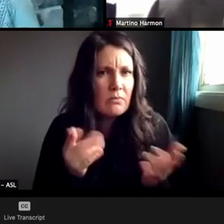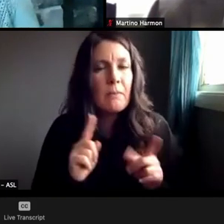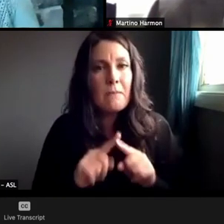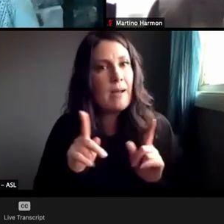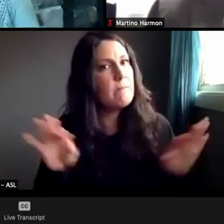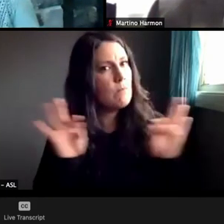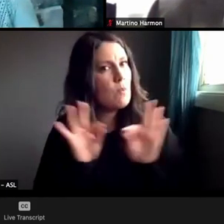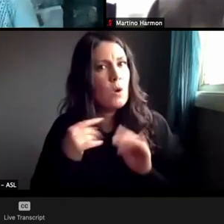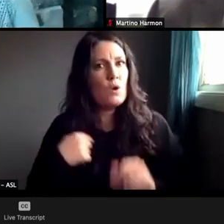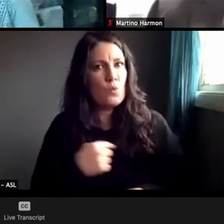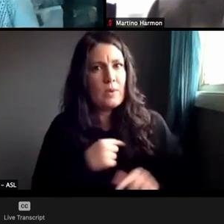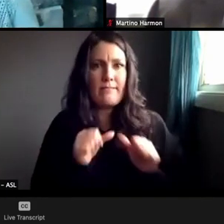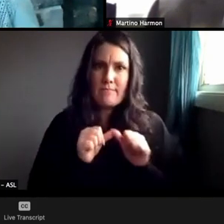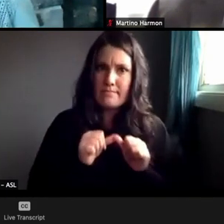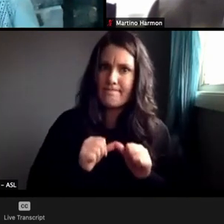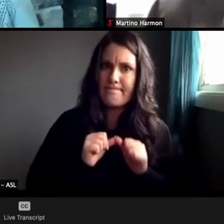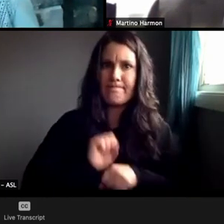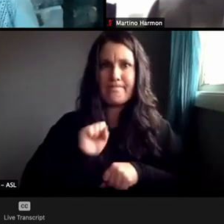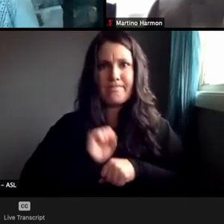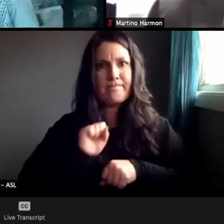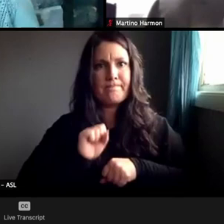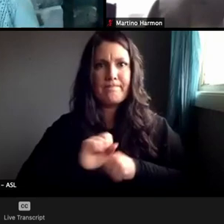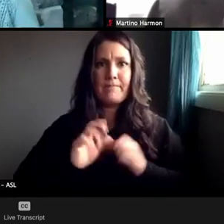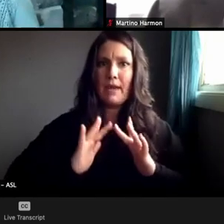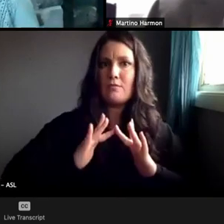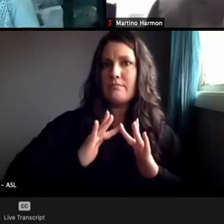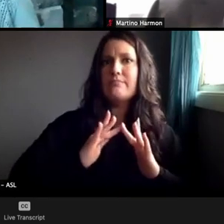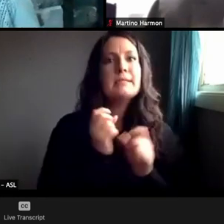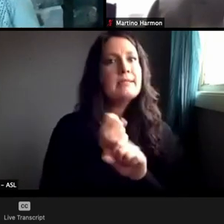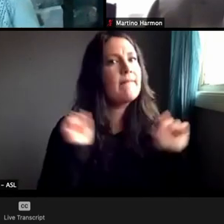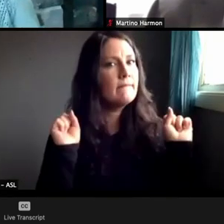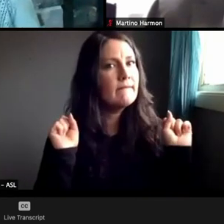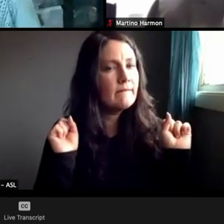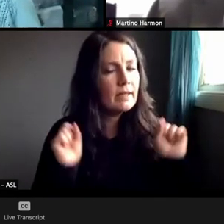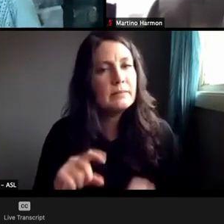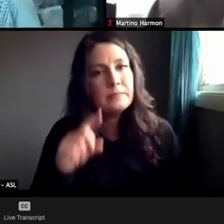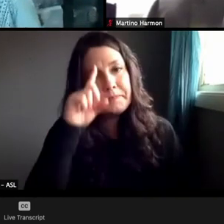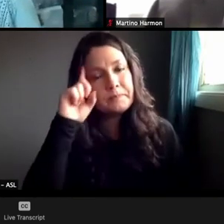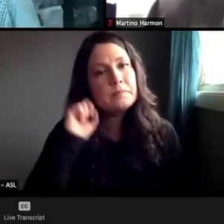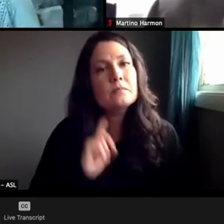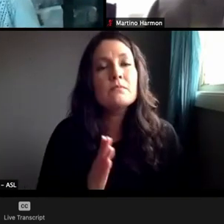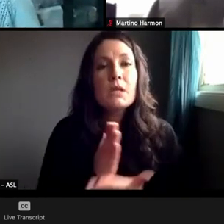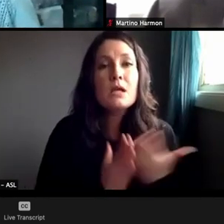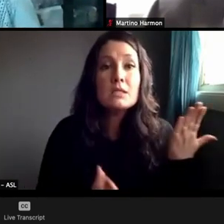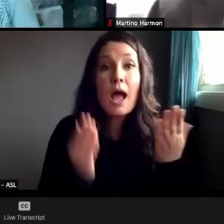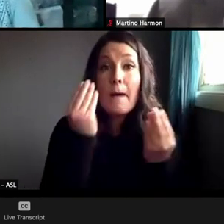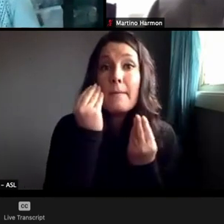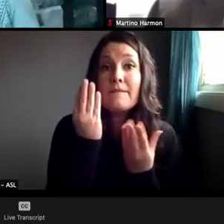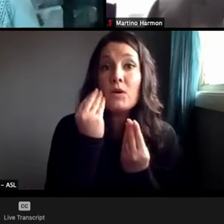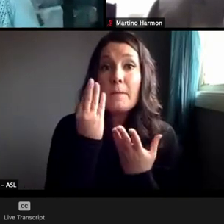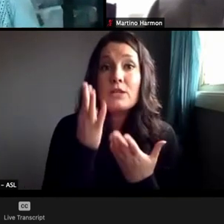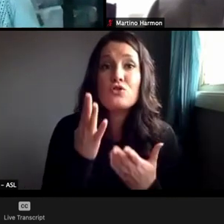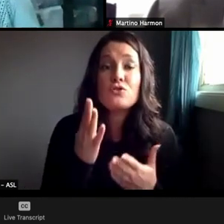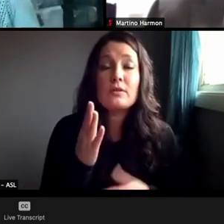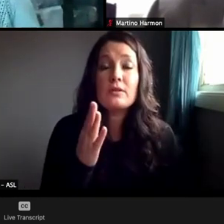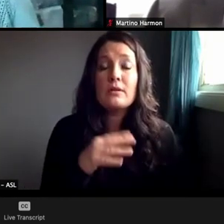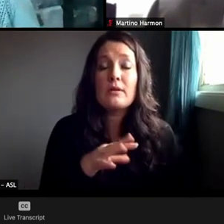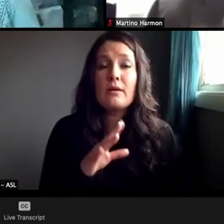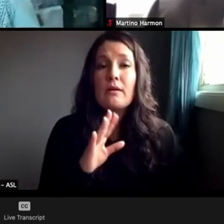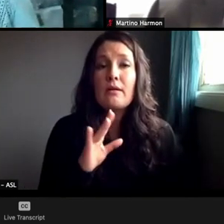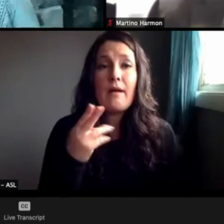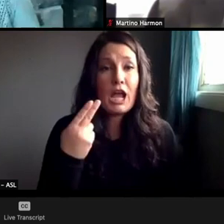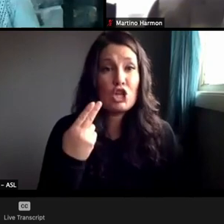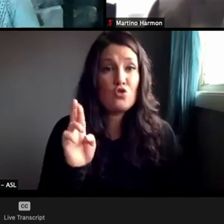remotely in a safe fashion. And we also have some information on the U of the HR